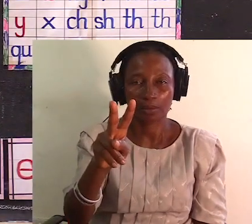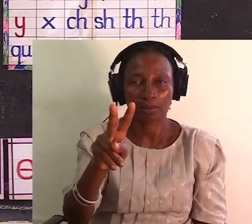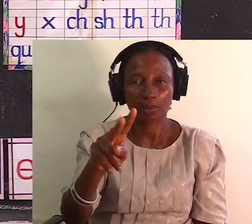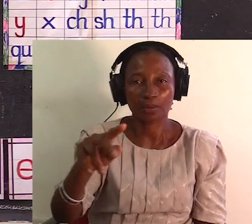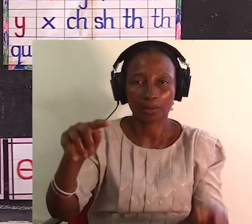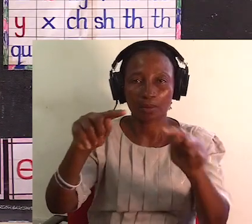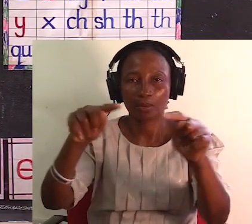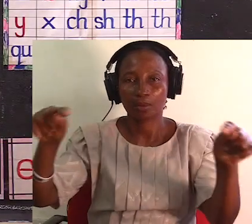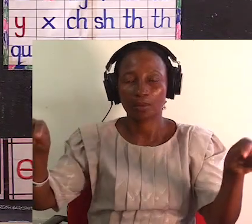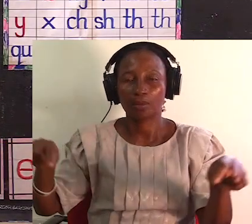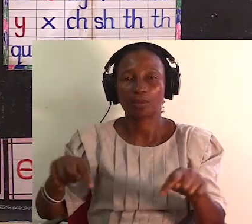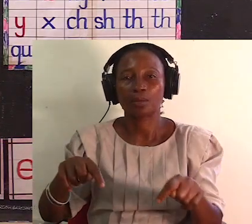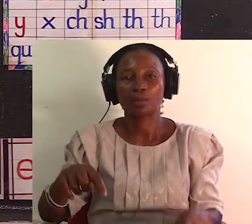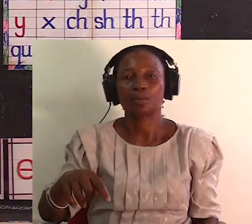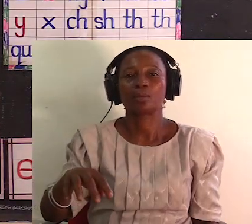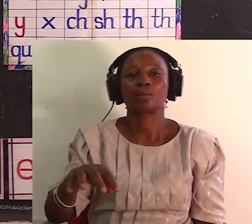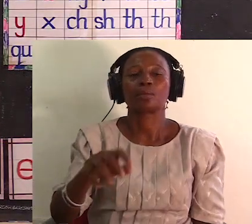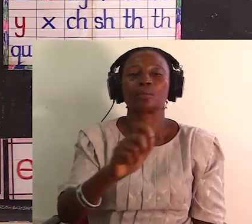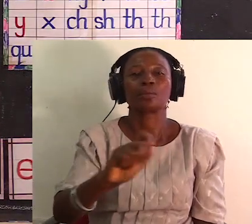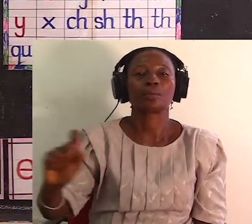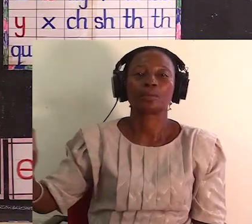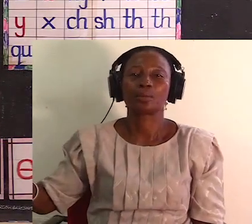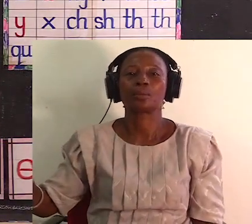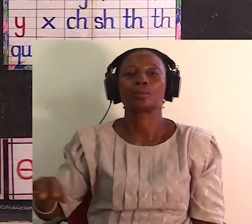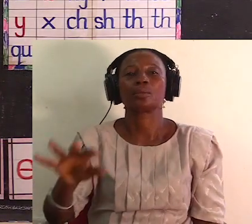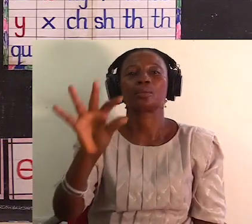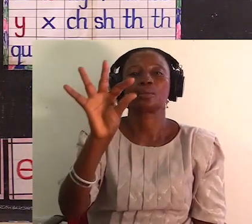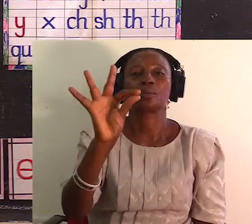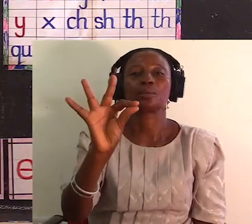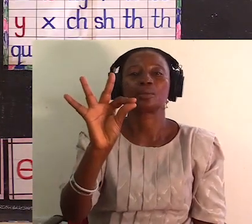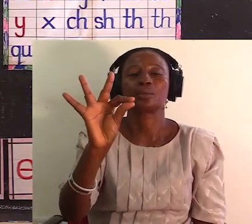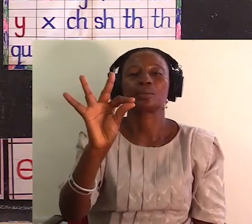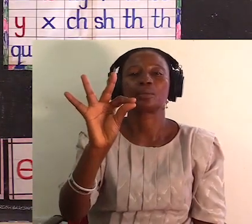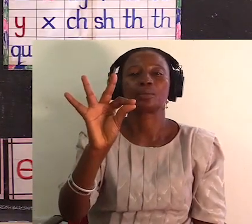The second box, write the letter sound T